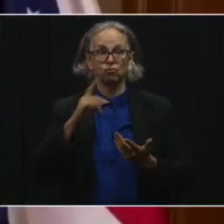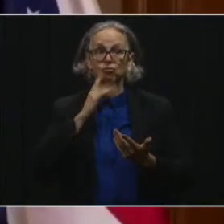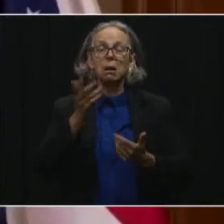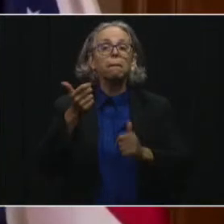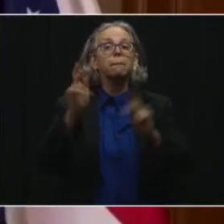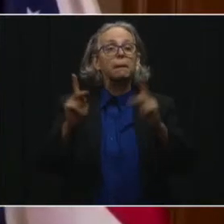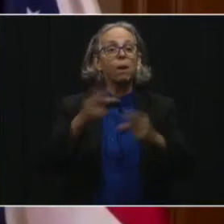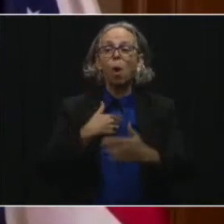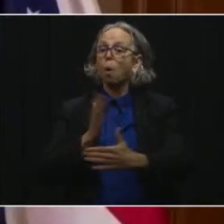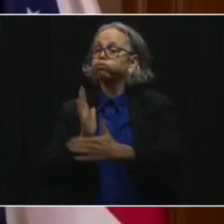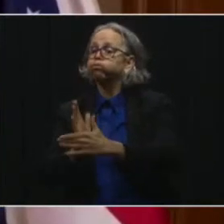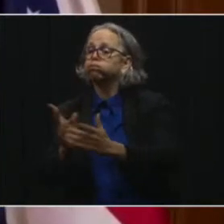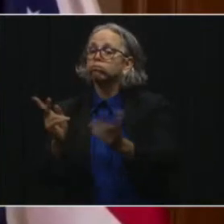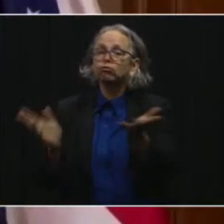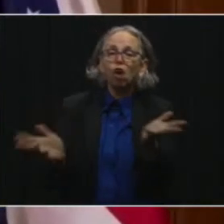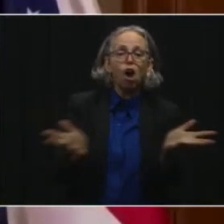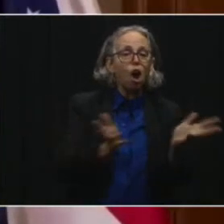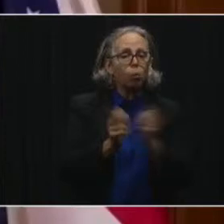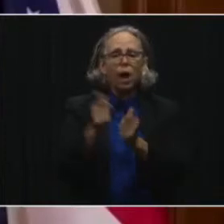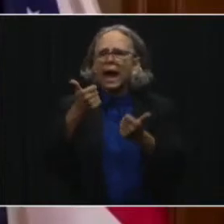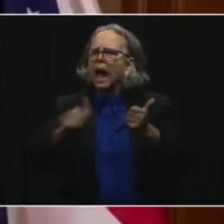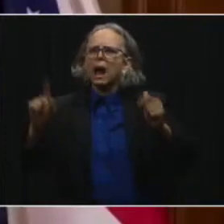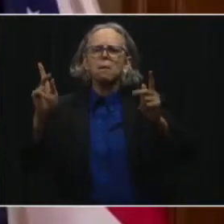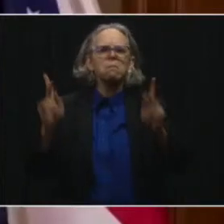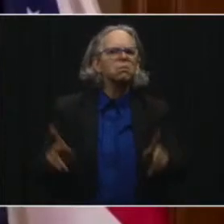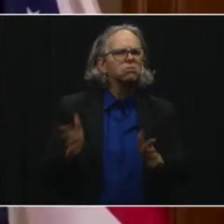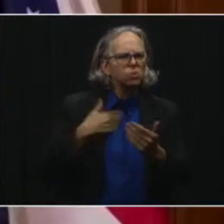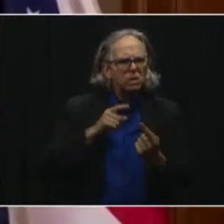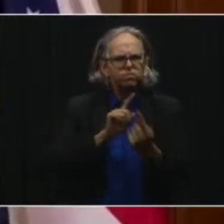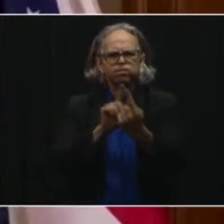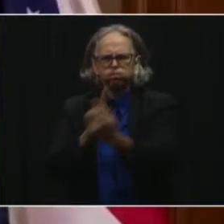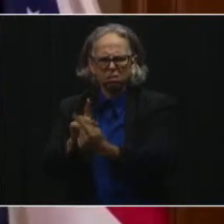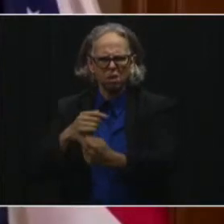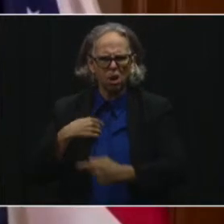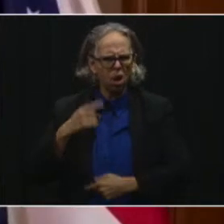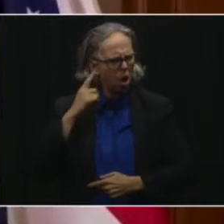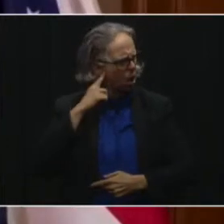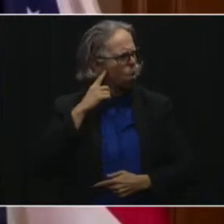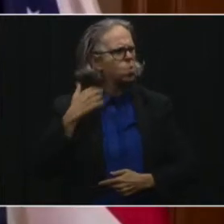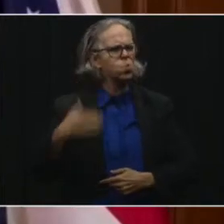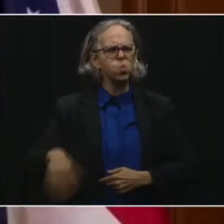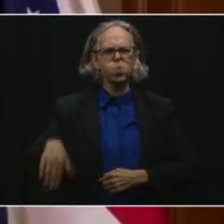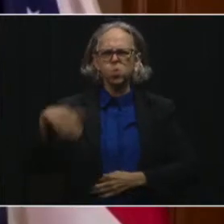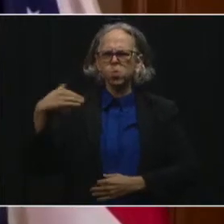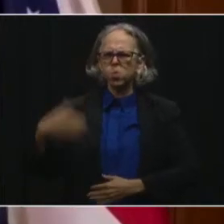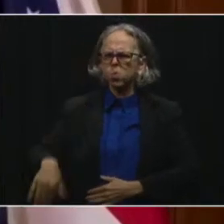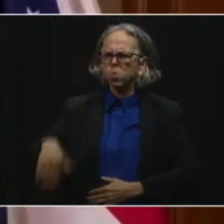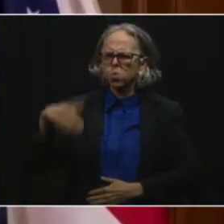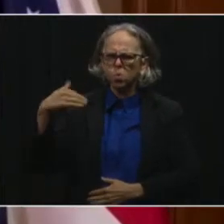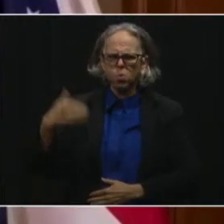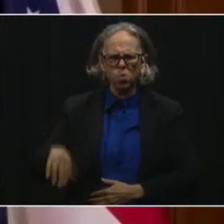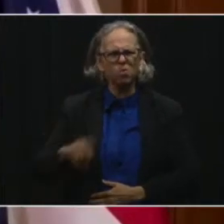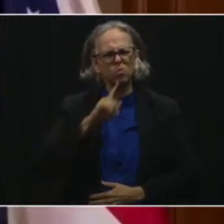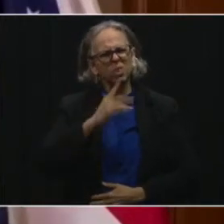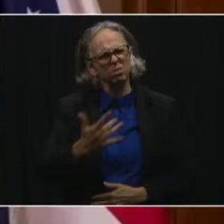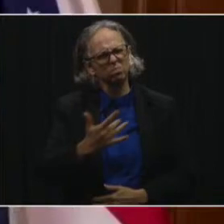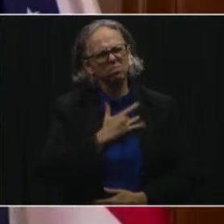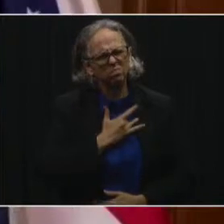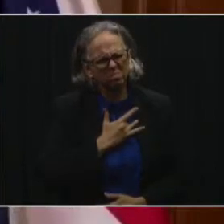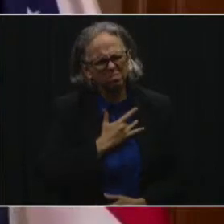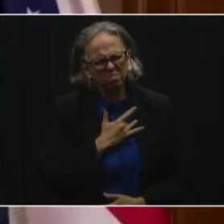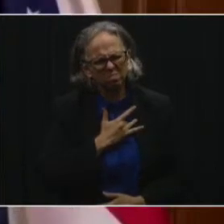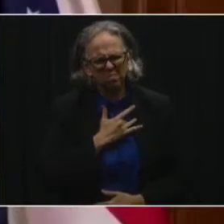thing that struck all of us was the stories